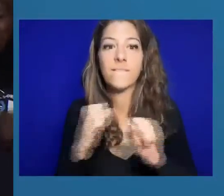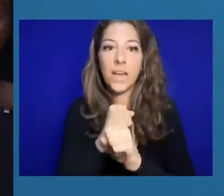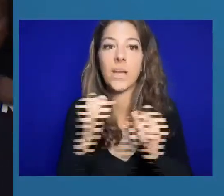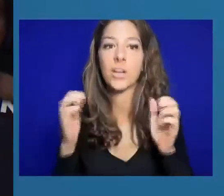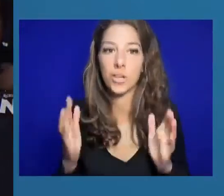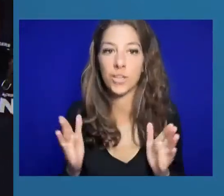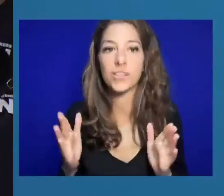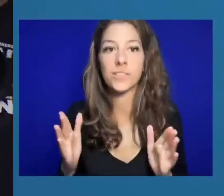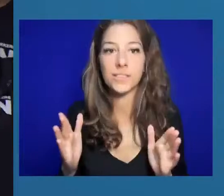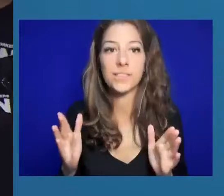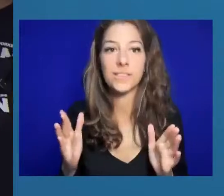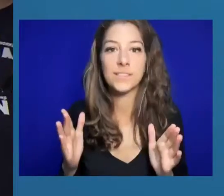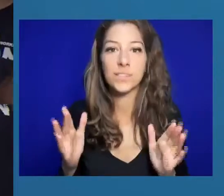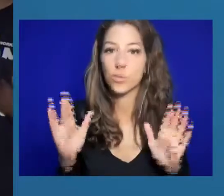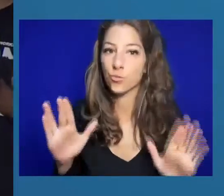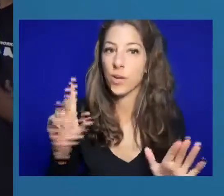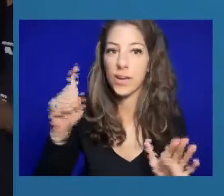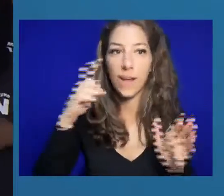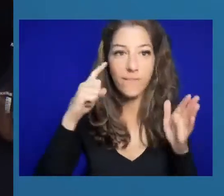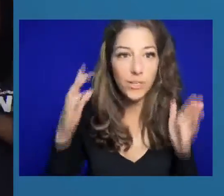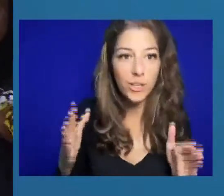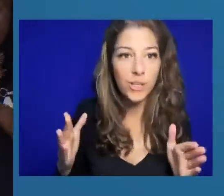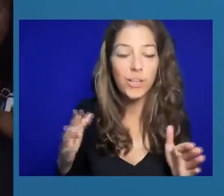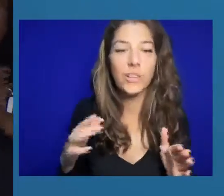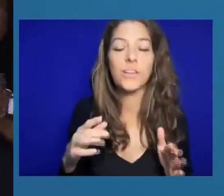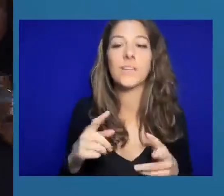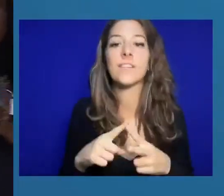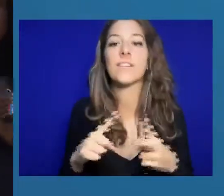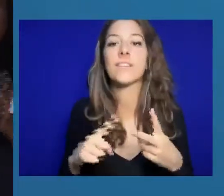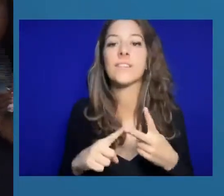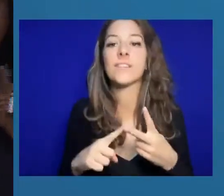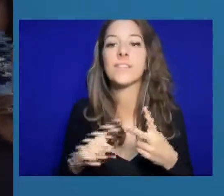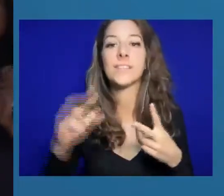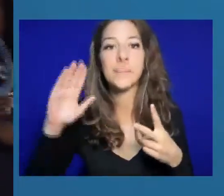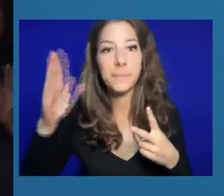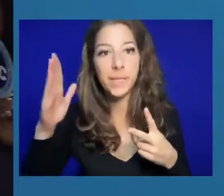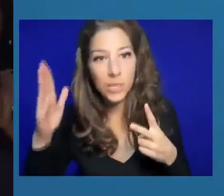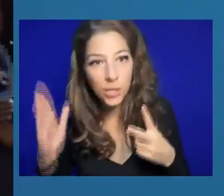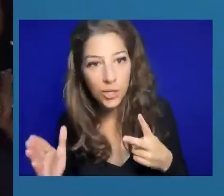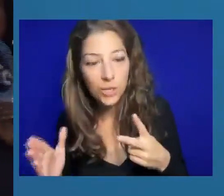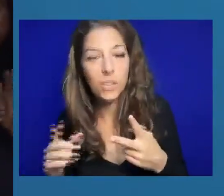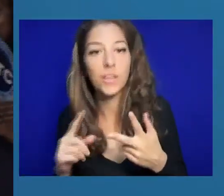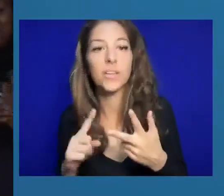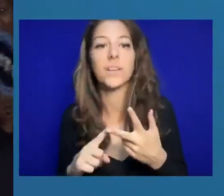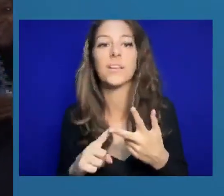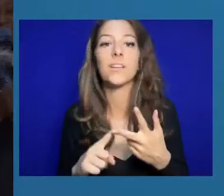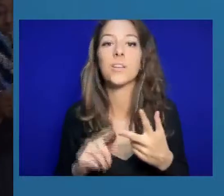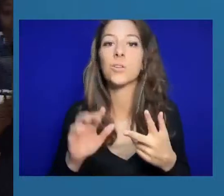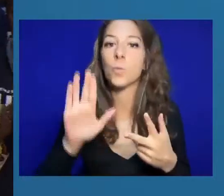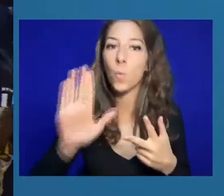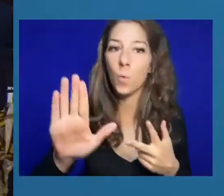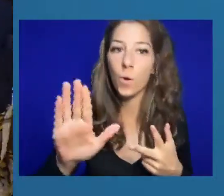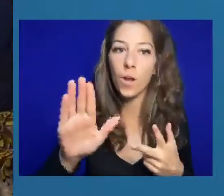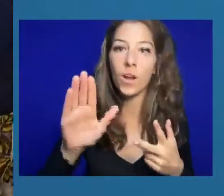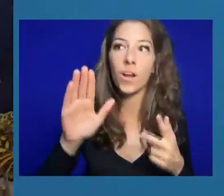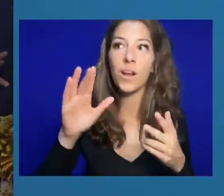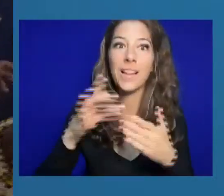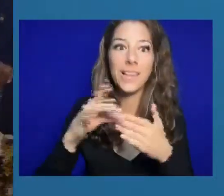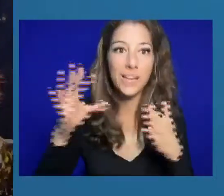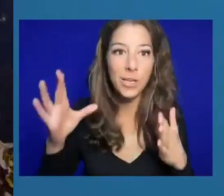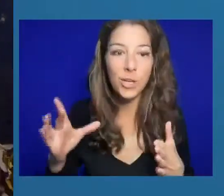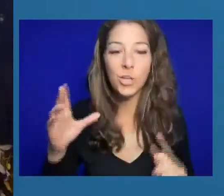That's right. The great governor, the great speaker, your tremendous leader,